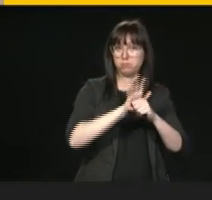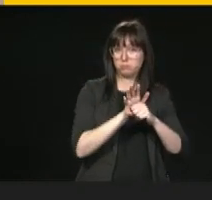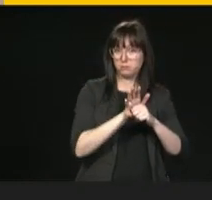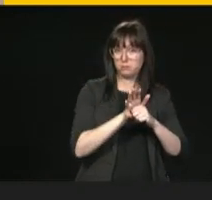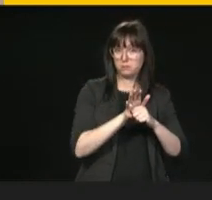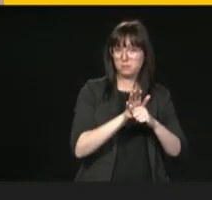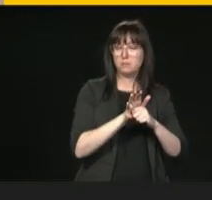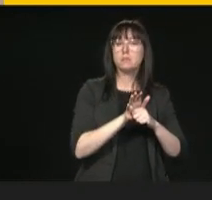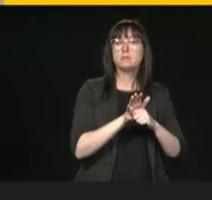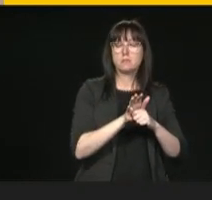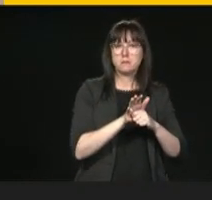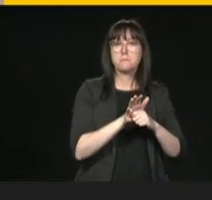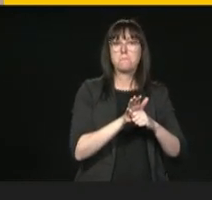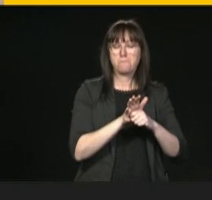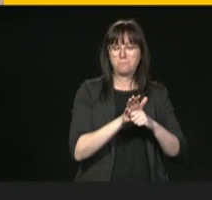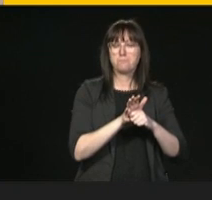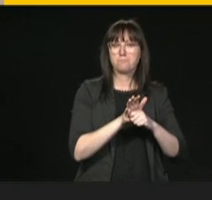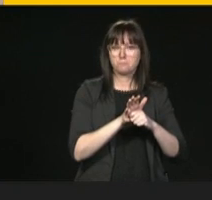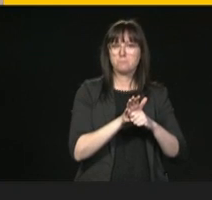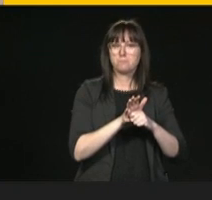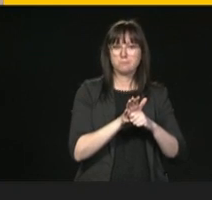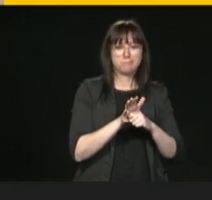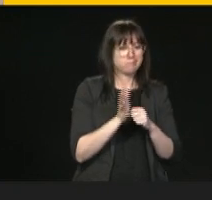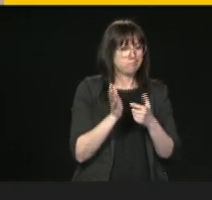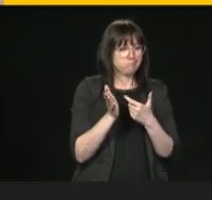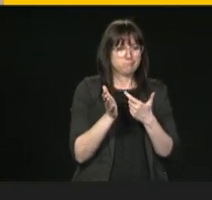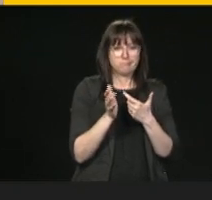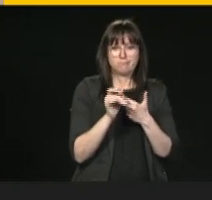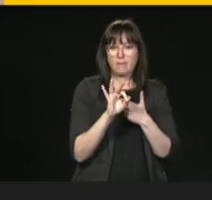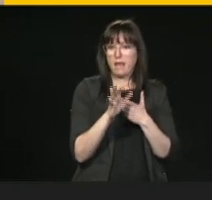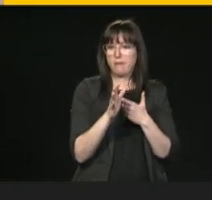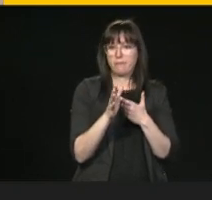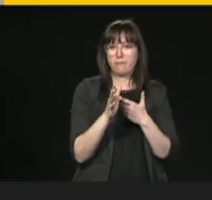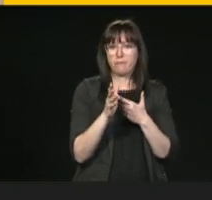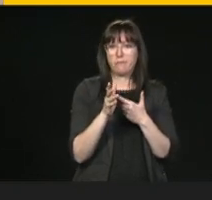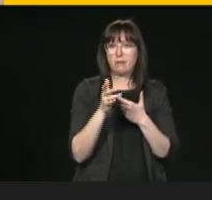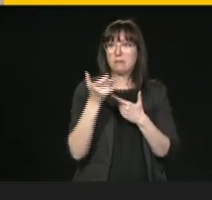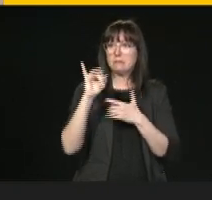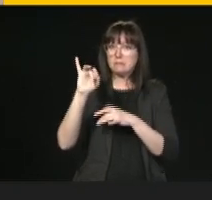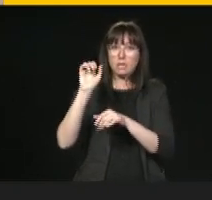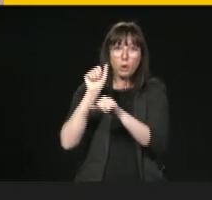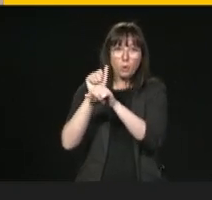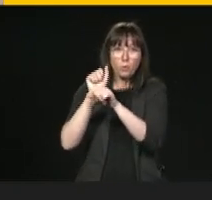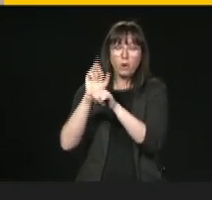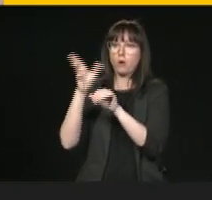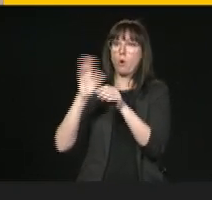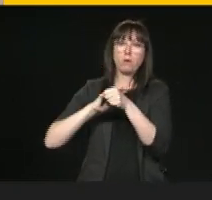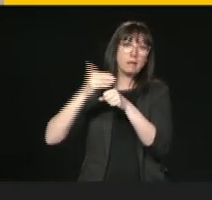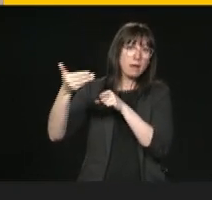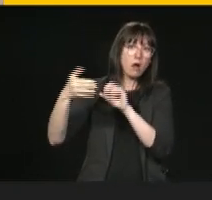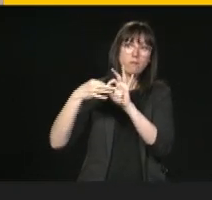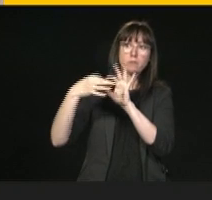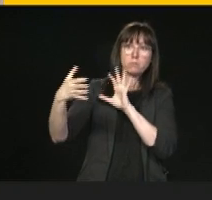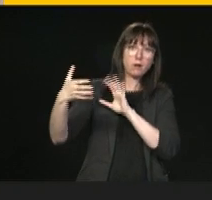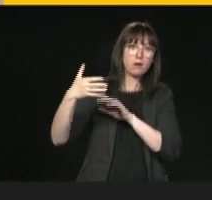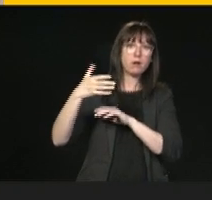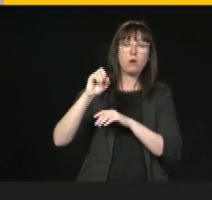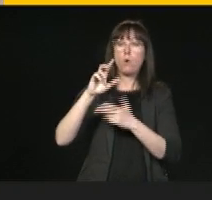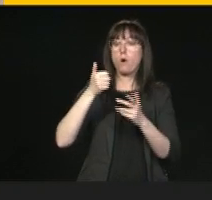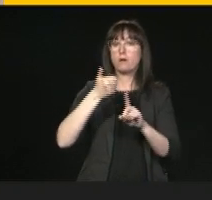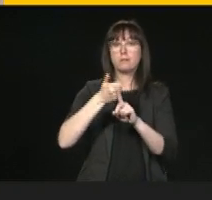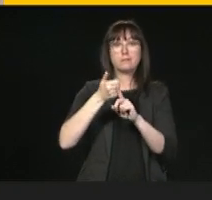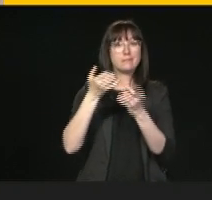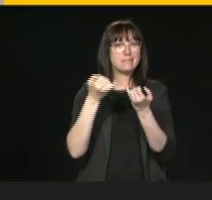whether they have a relationship with an employer or whether they are self-employed or whether they work as freelancers